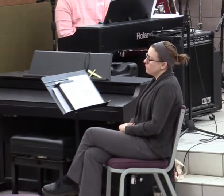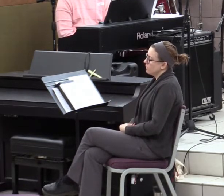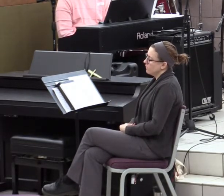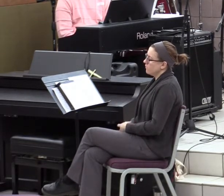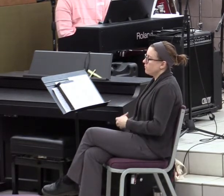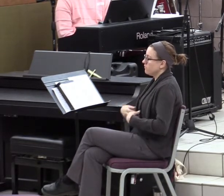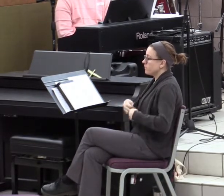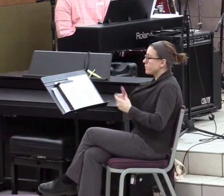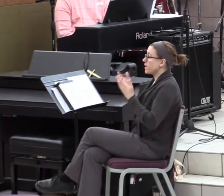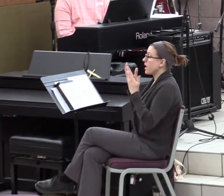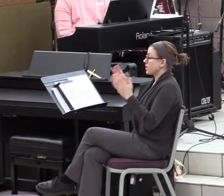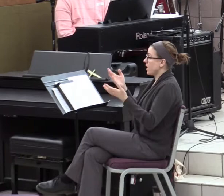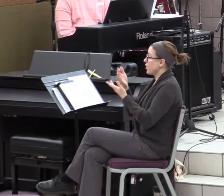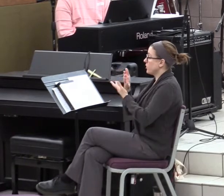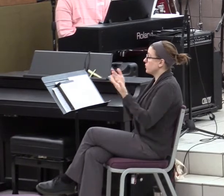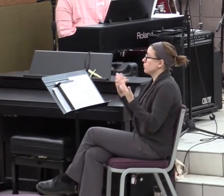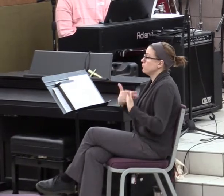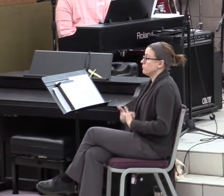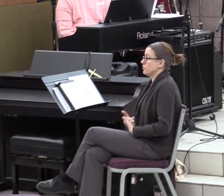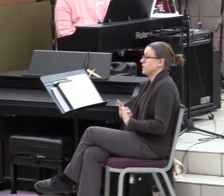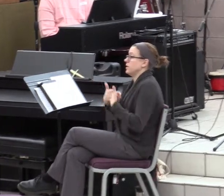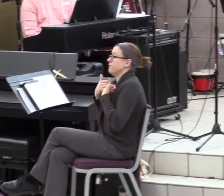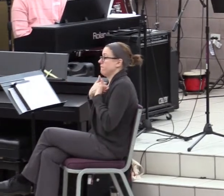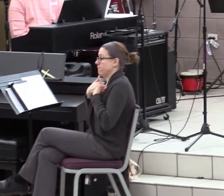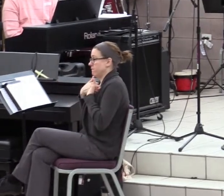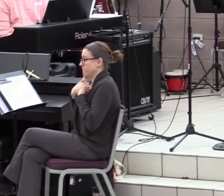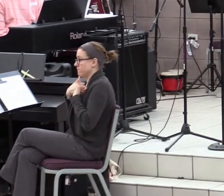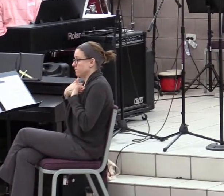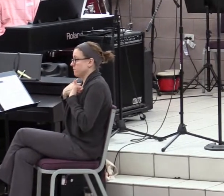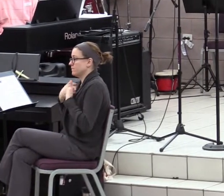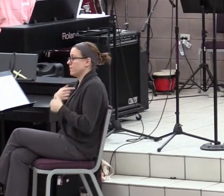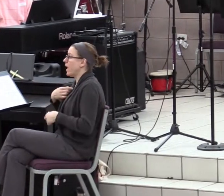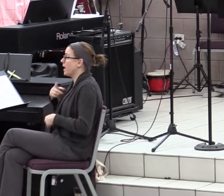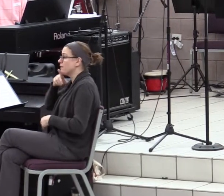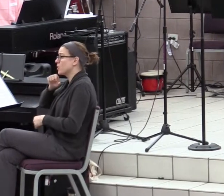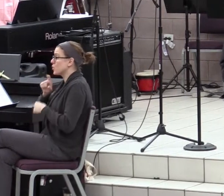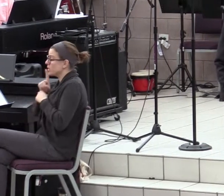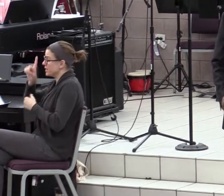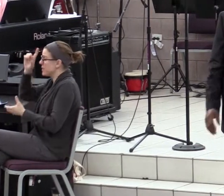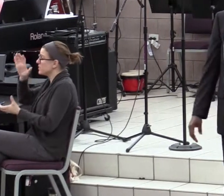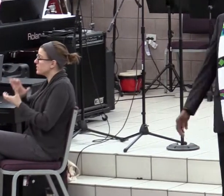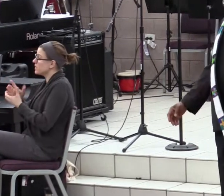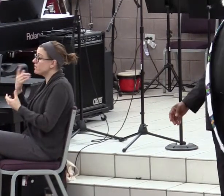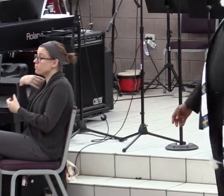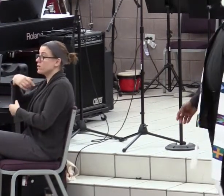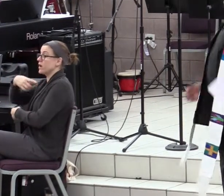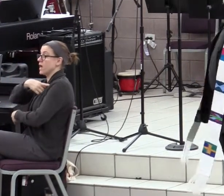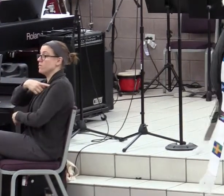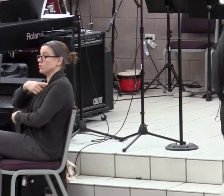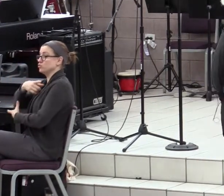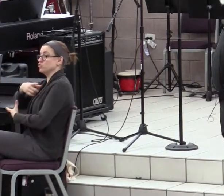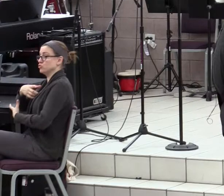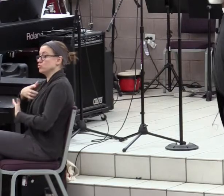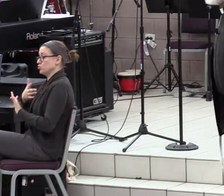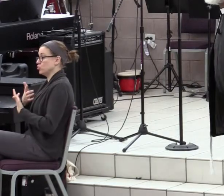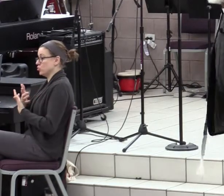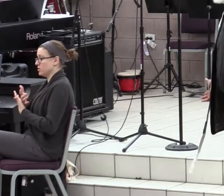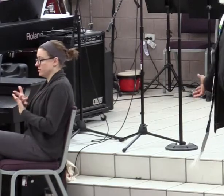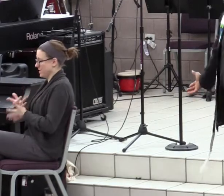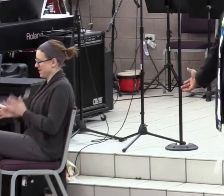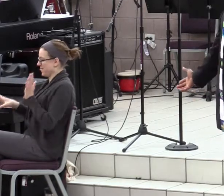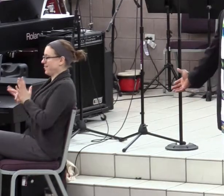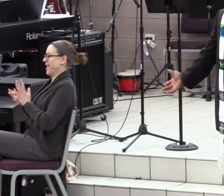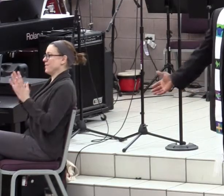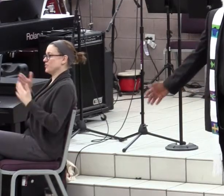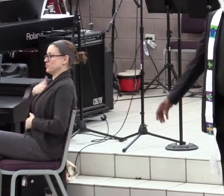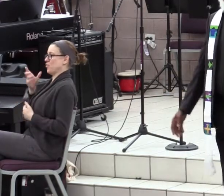and allow you to live. I really believe we're able to claim joy. We're able to claim the